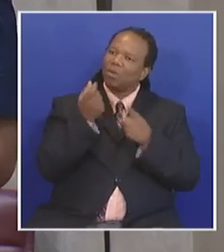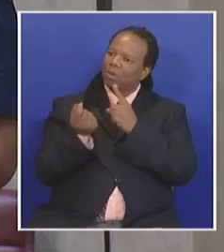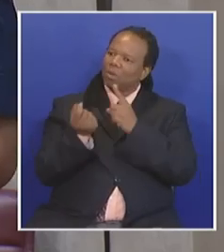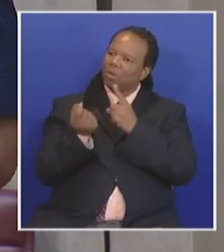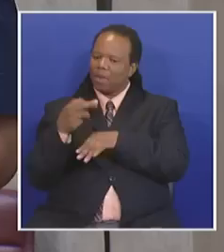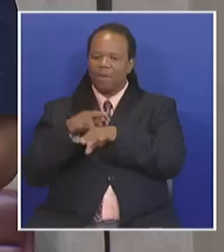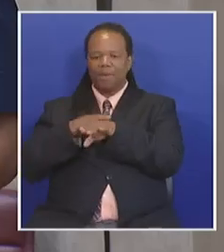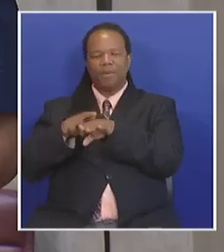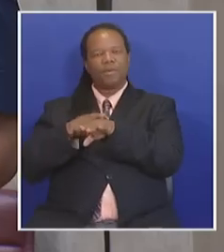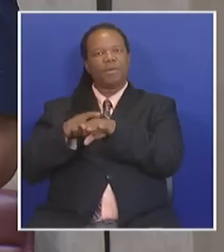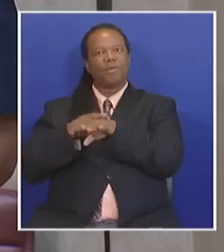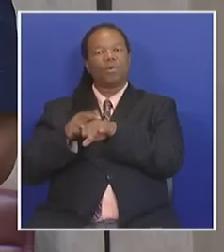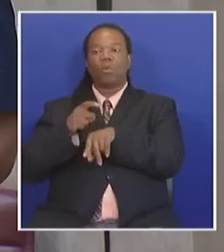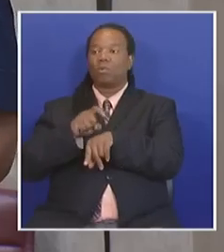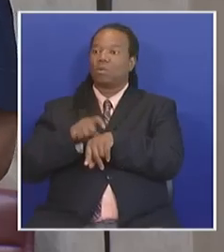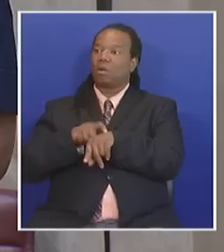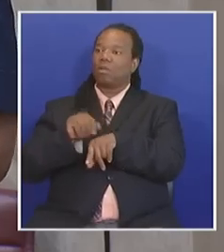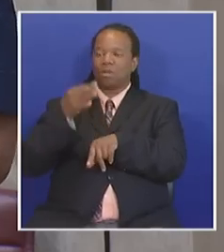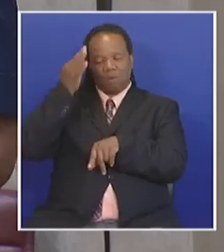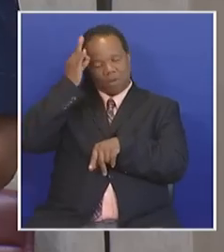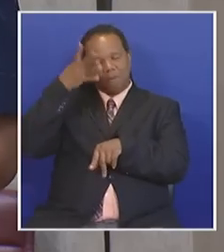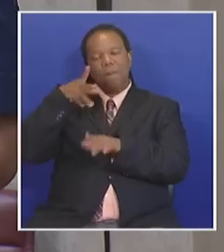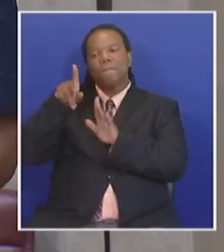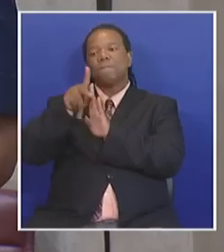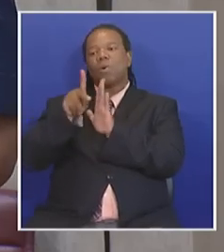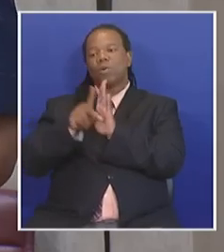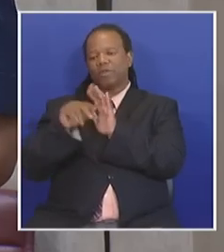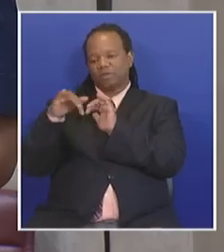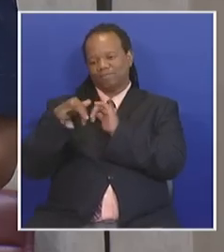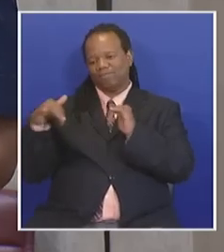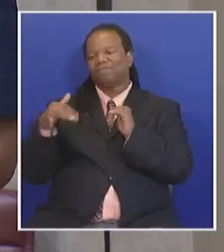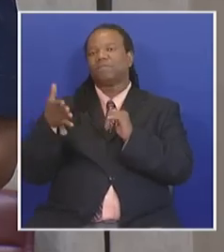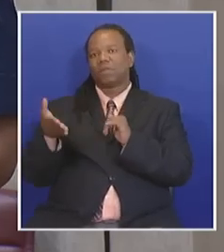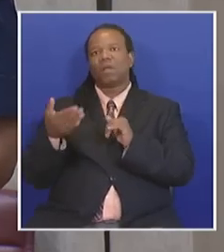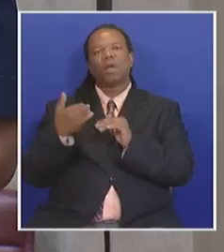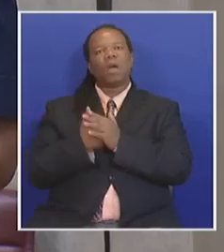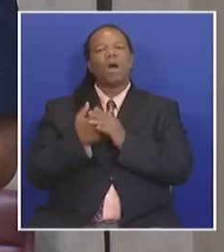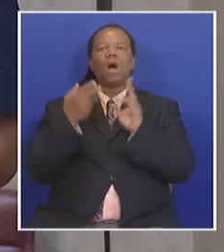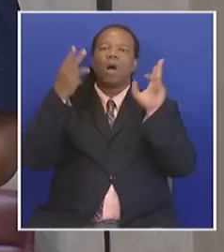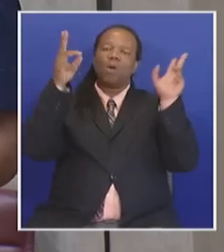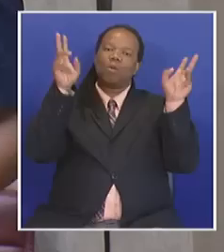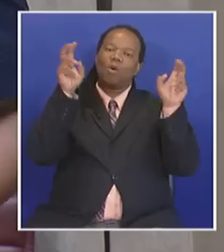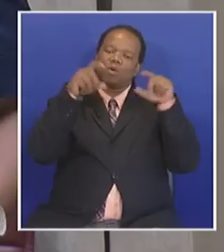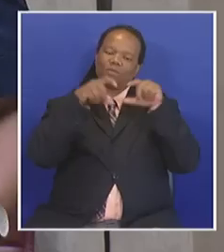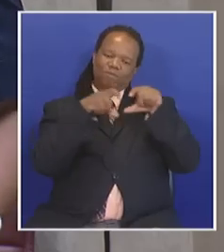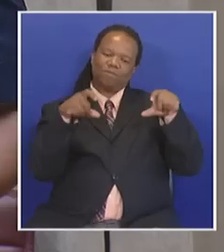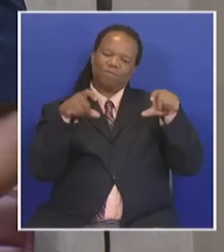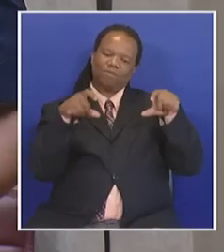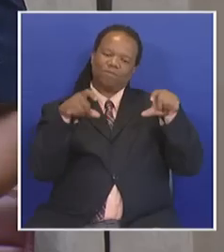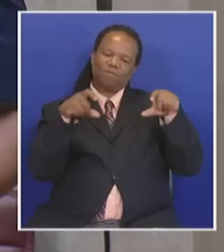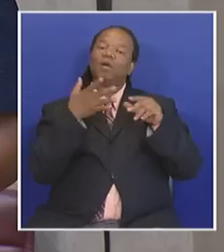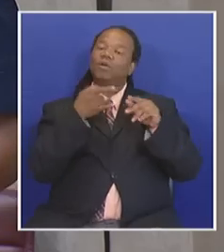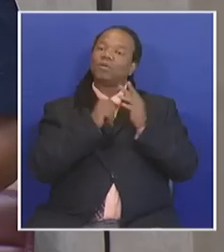arising out of apartheid policy of government. Indulge me, Honorable Chairperson, to quote a short extract from his